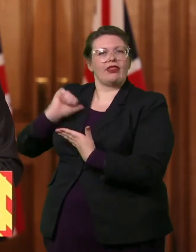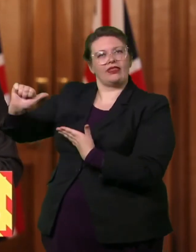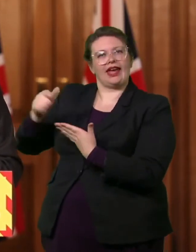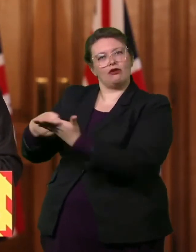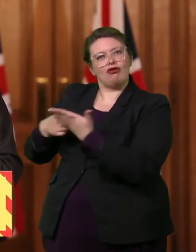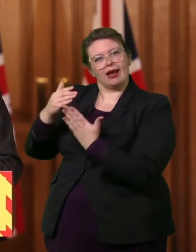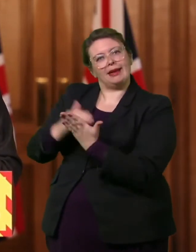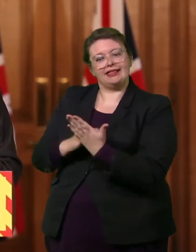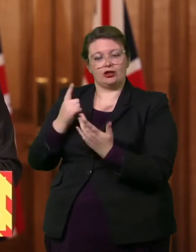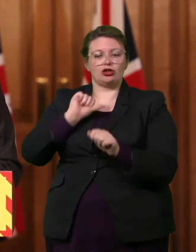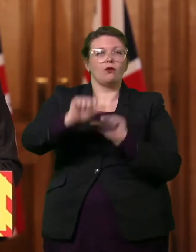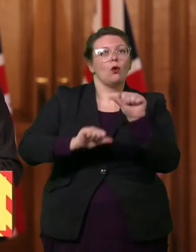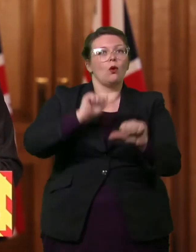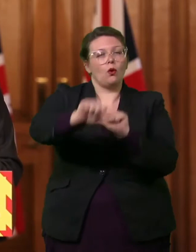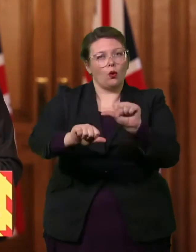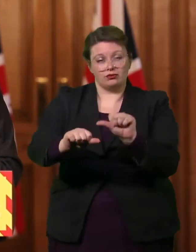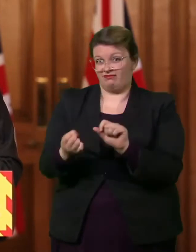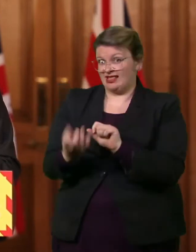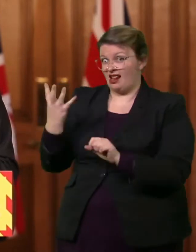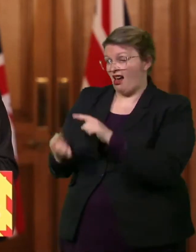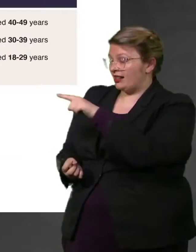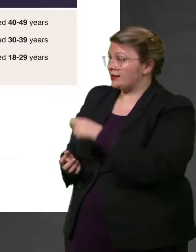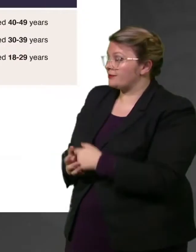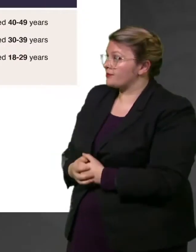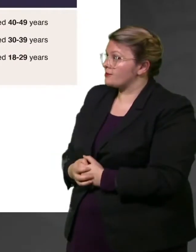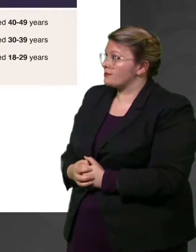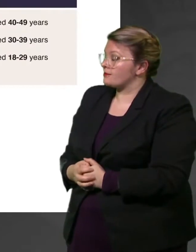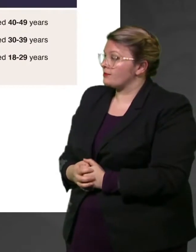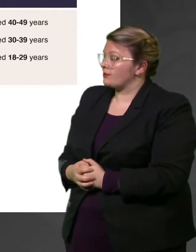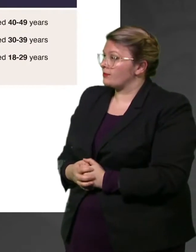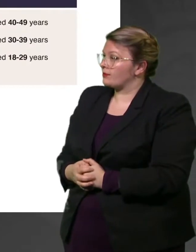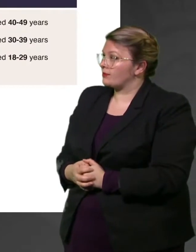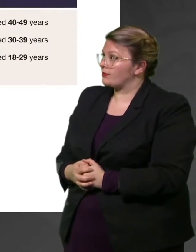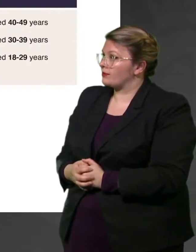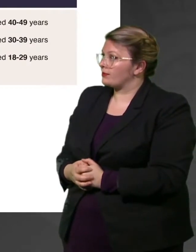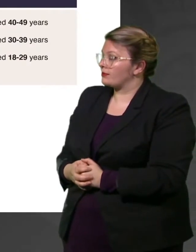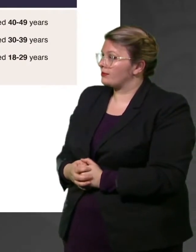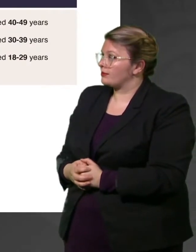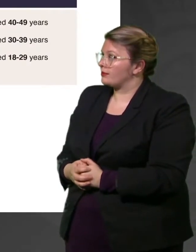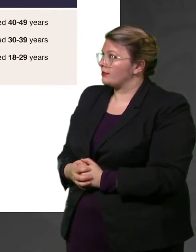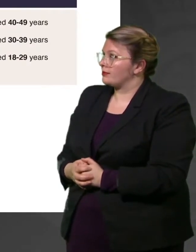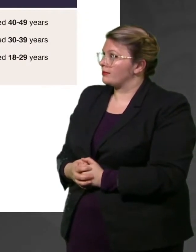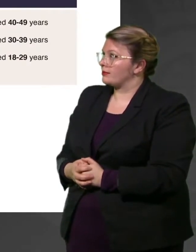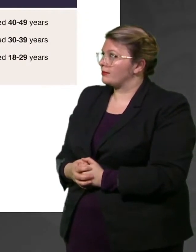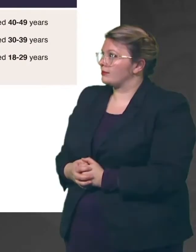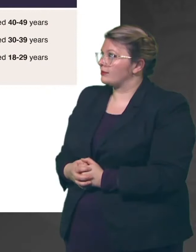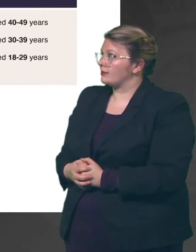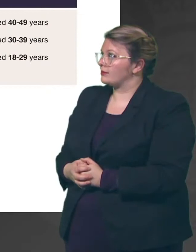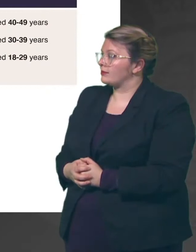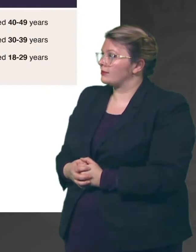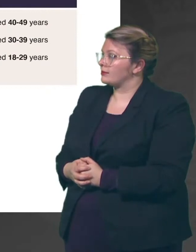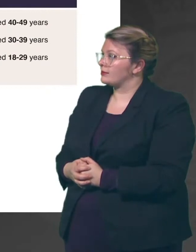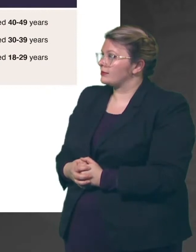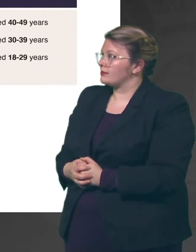slide, please. The JCVI's clinical advice is that in order to save most lives, once we've offered